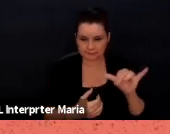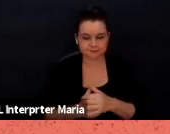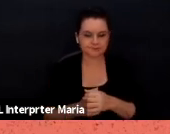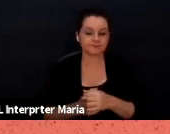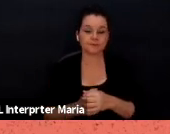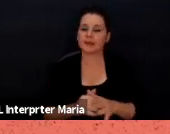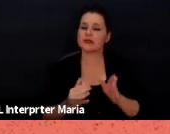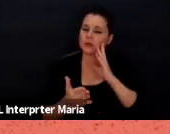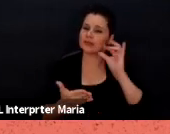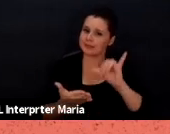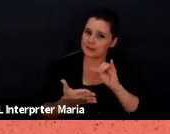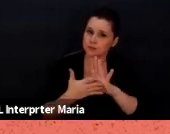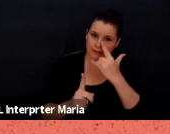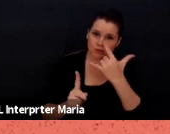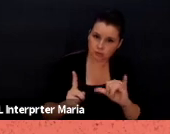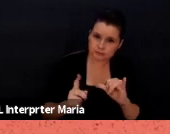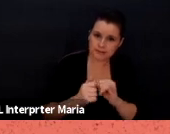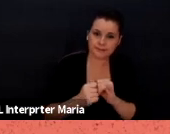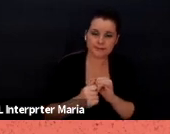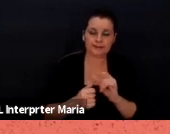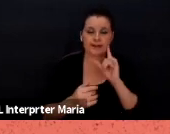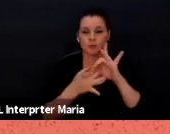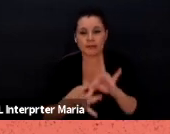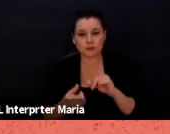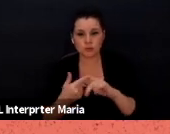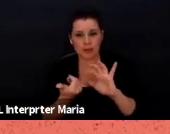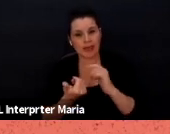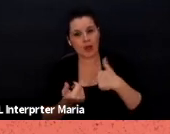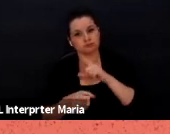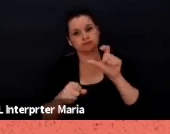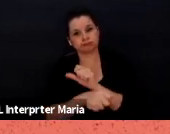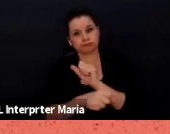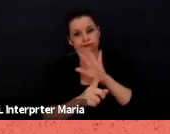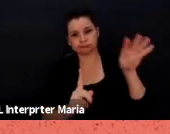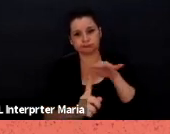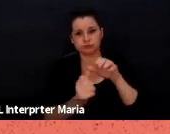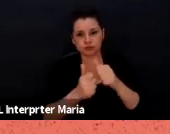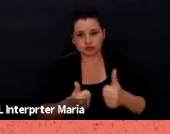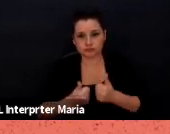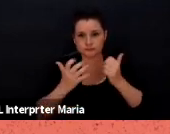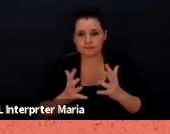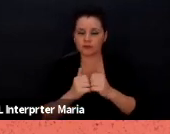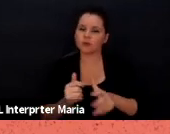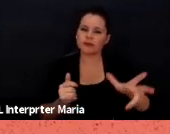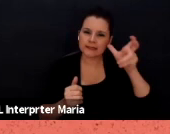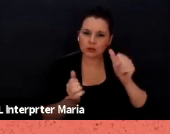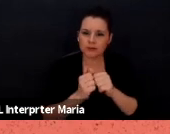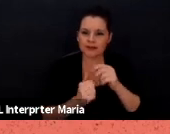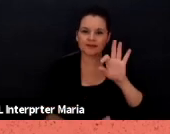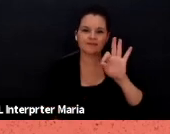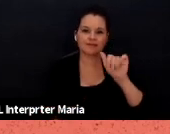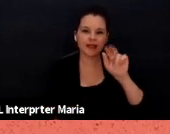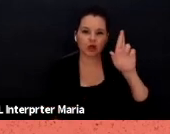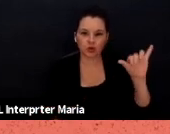You know, so that's what that looks like in terms of how we truly center survivors. I'd love to hear, and Flannery is